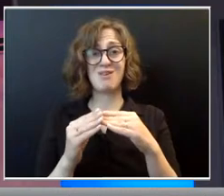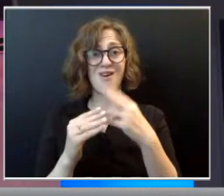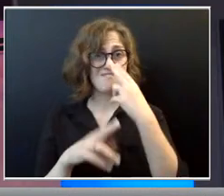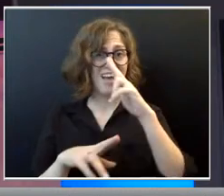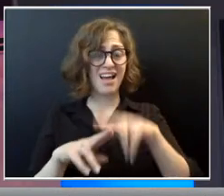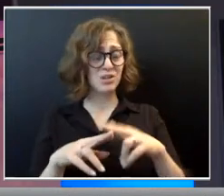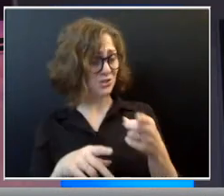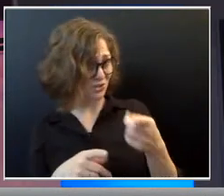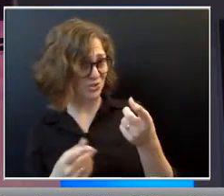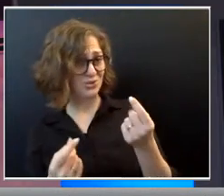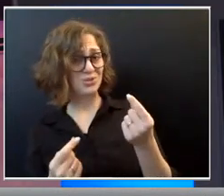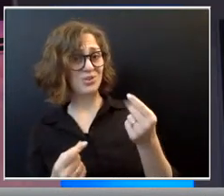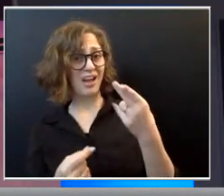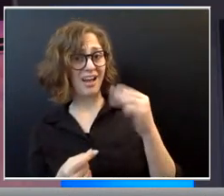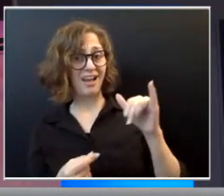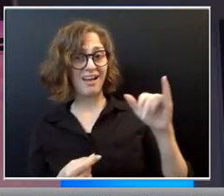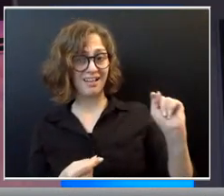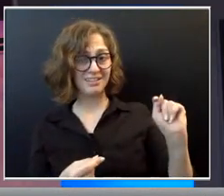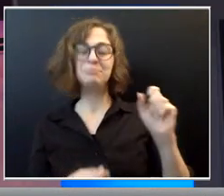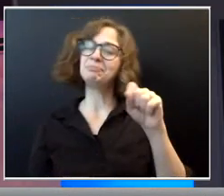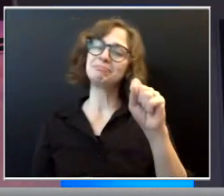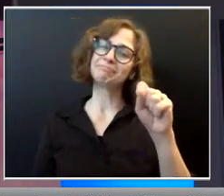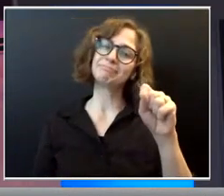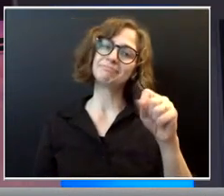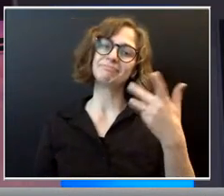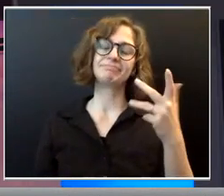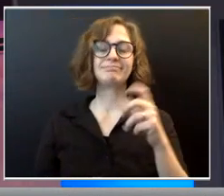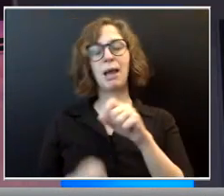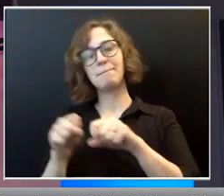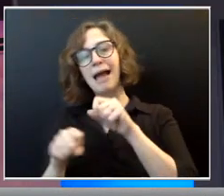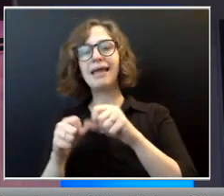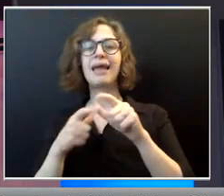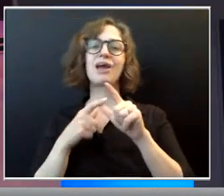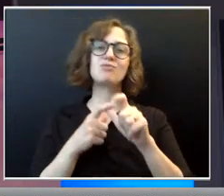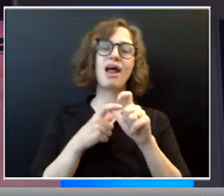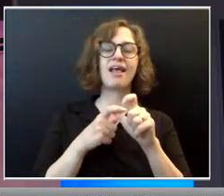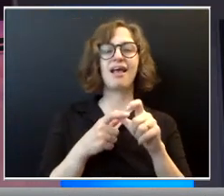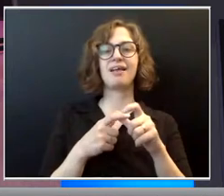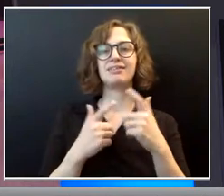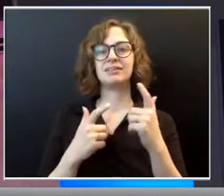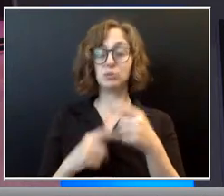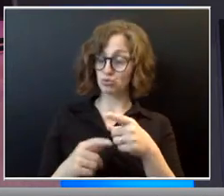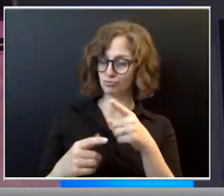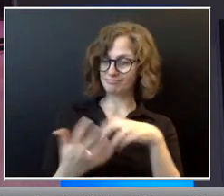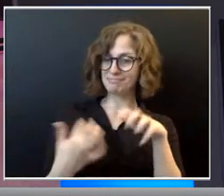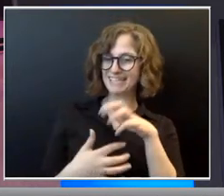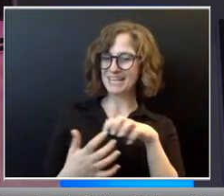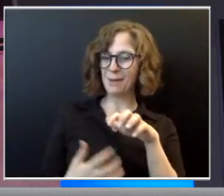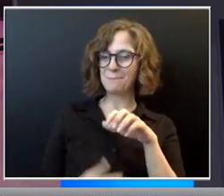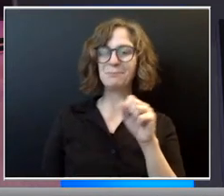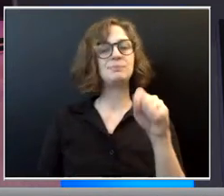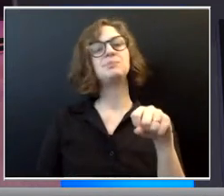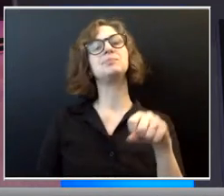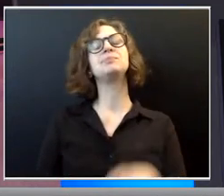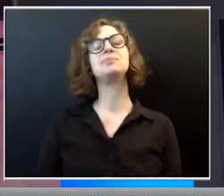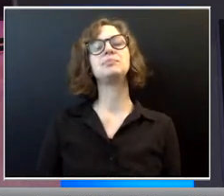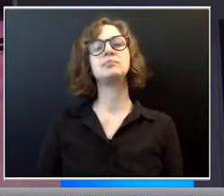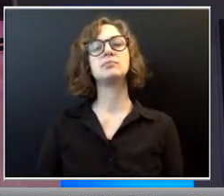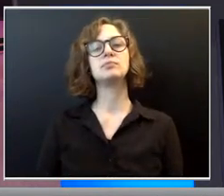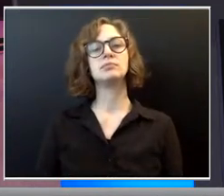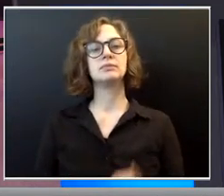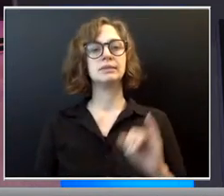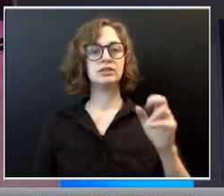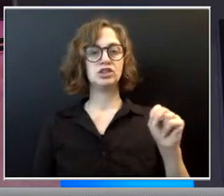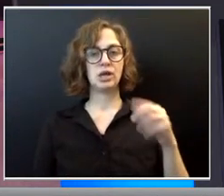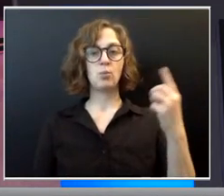in terms of other things. So in biking and running and things like that. You mix it up? Yes. One of the people, Jan, that you've talked about a lot is